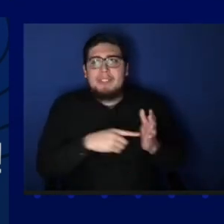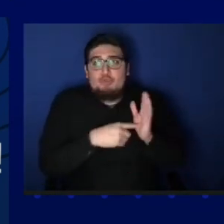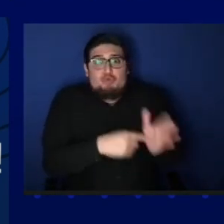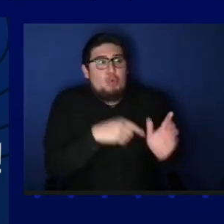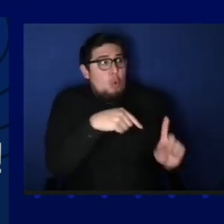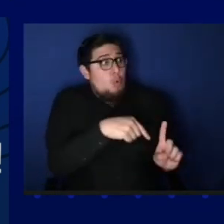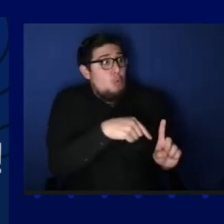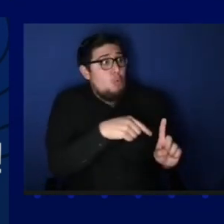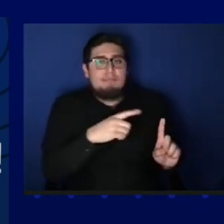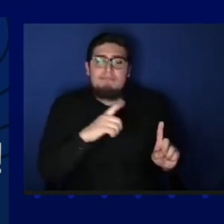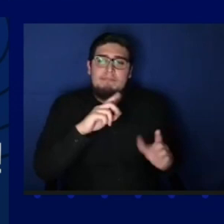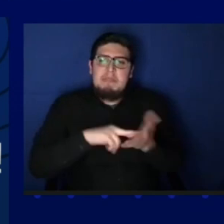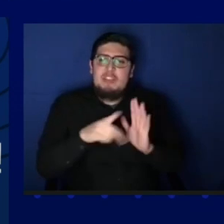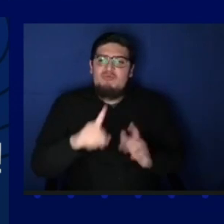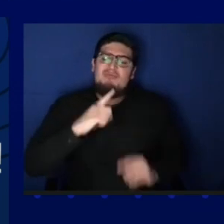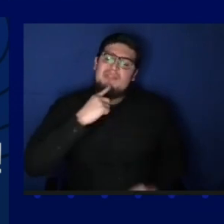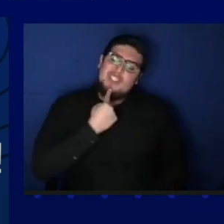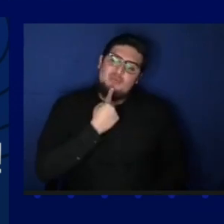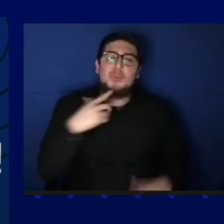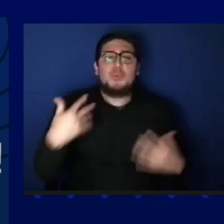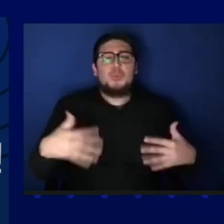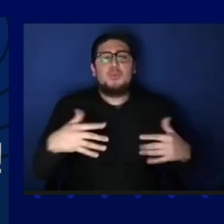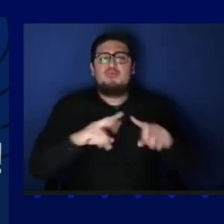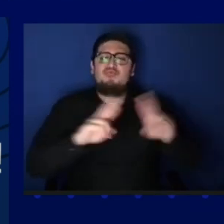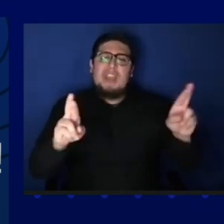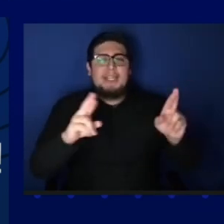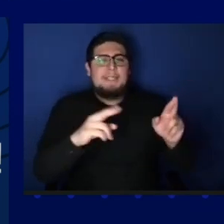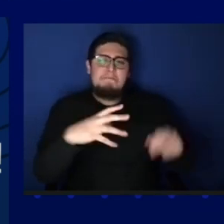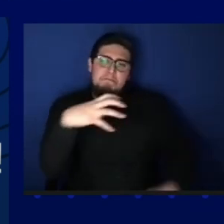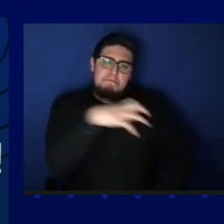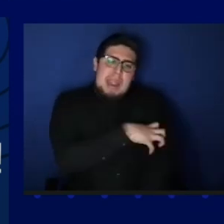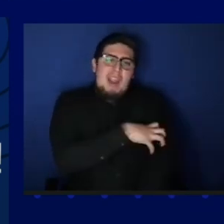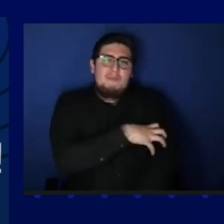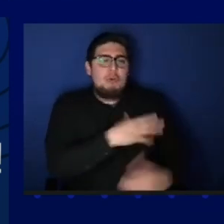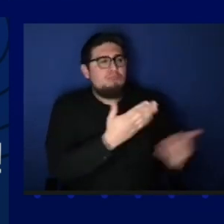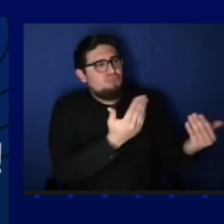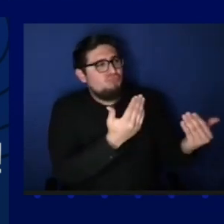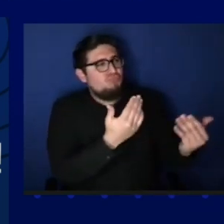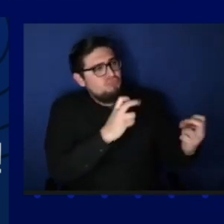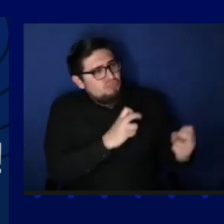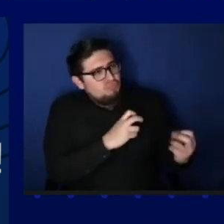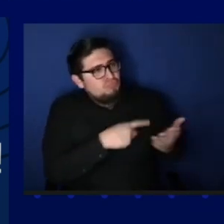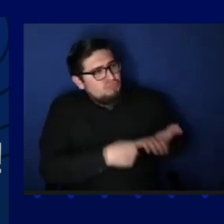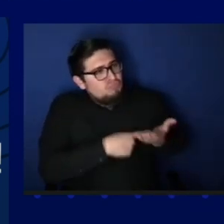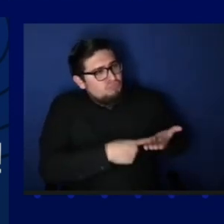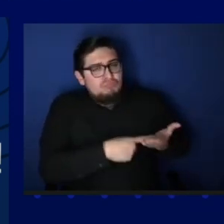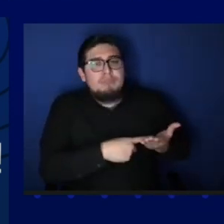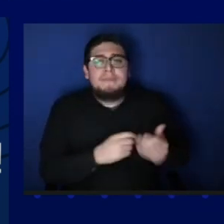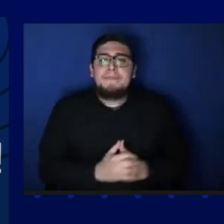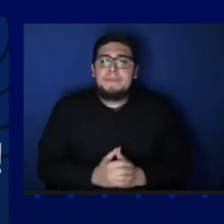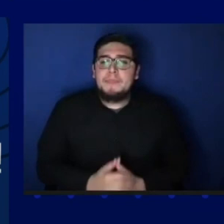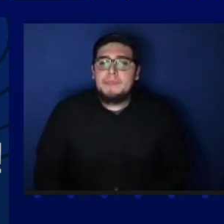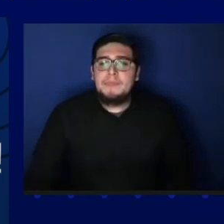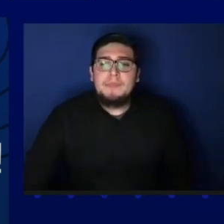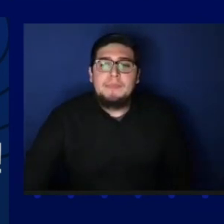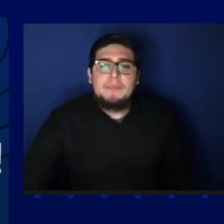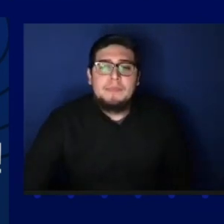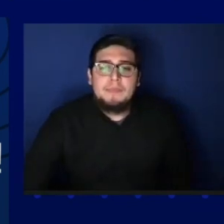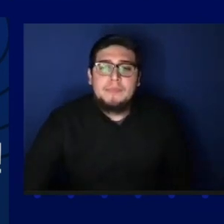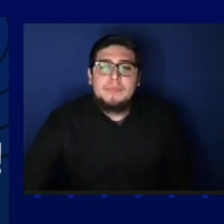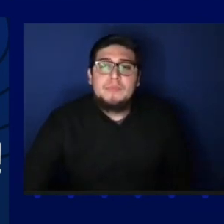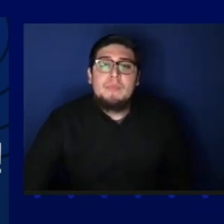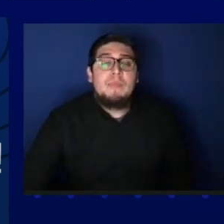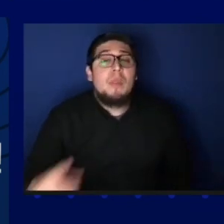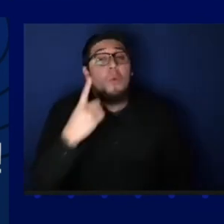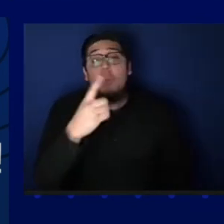that you are powerful. And so if you go with a small group, this is another very key thing. Be super clear